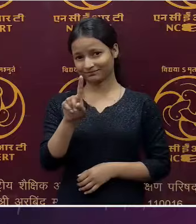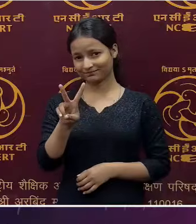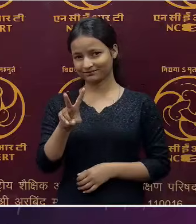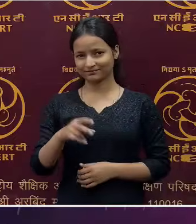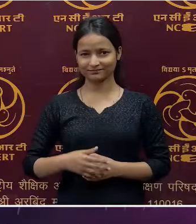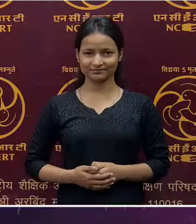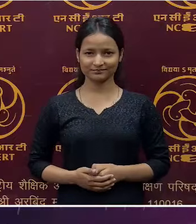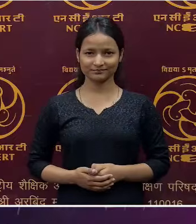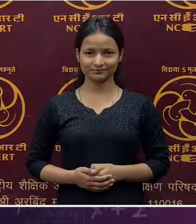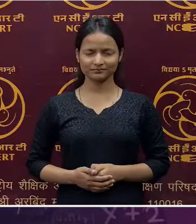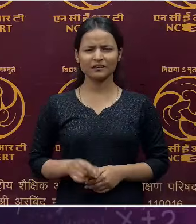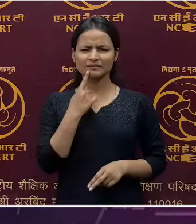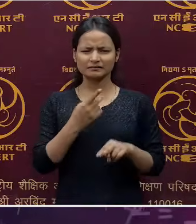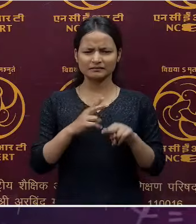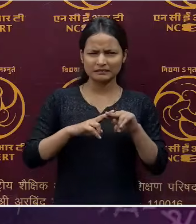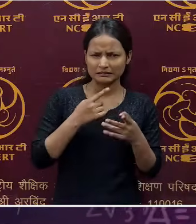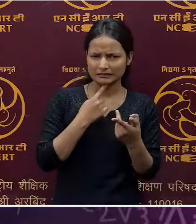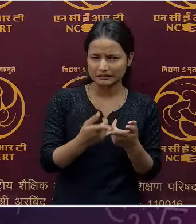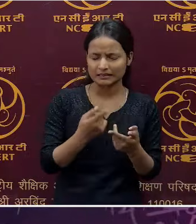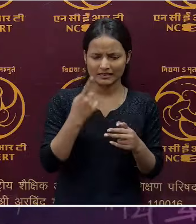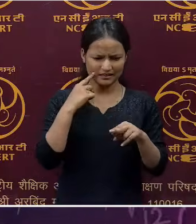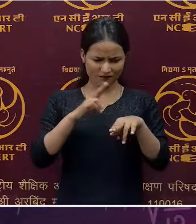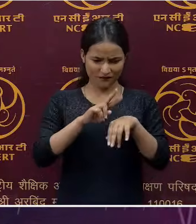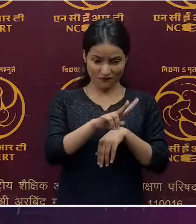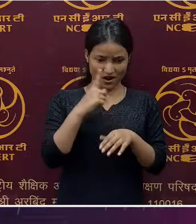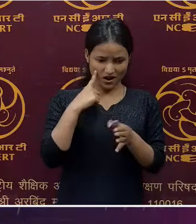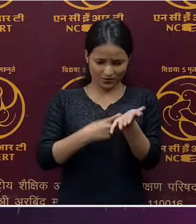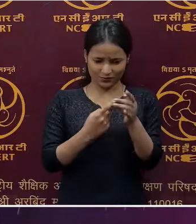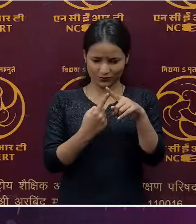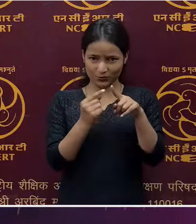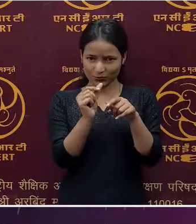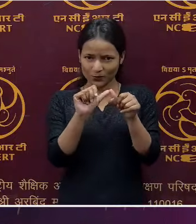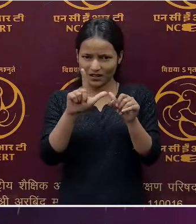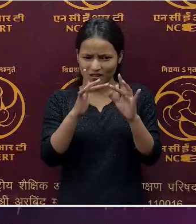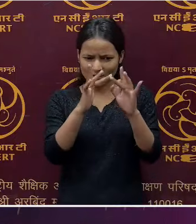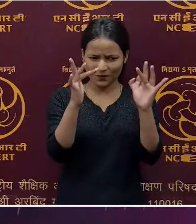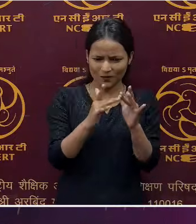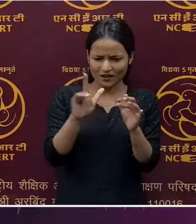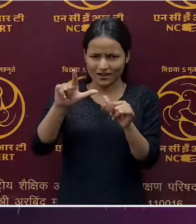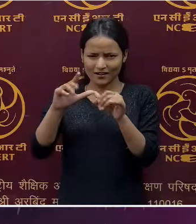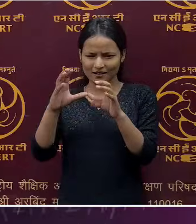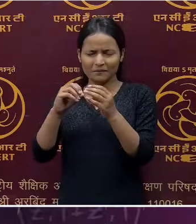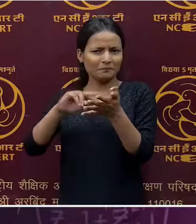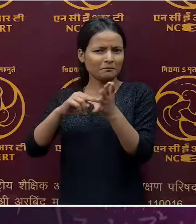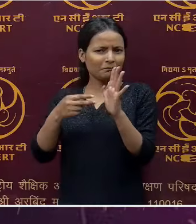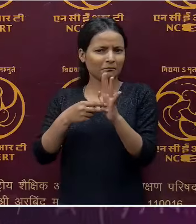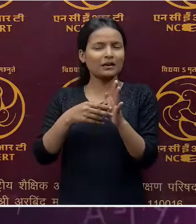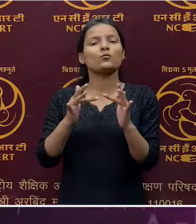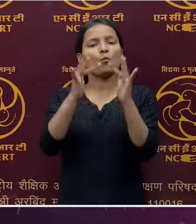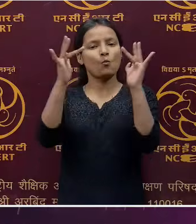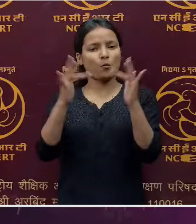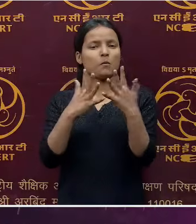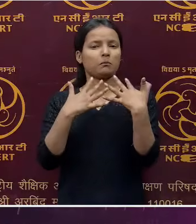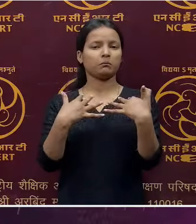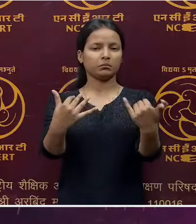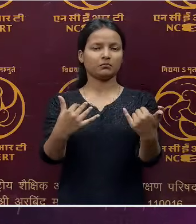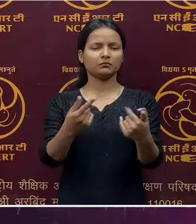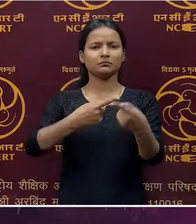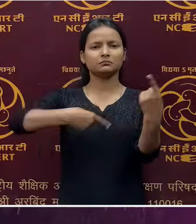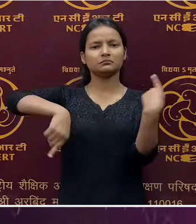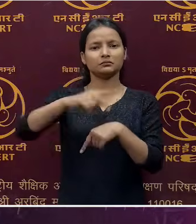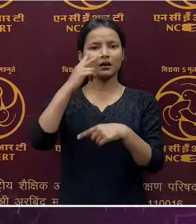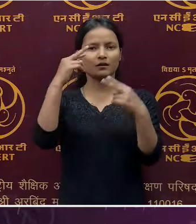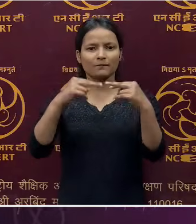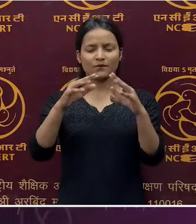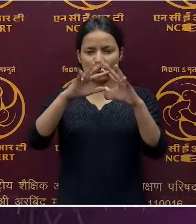talk about virtual lab, let me give you a brief over this. A virtual lab is an online platform that simulates a